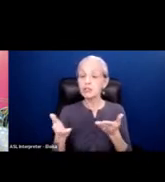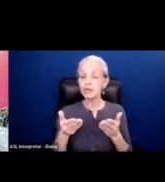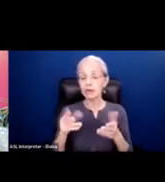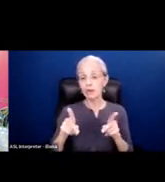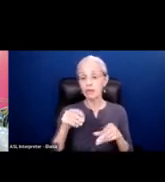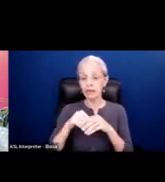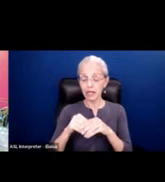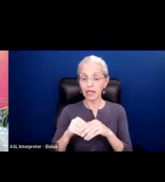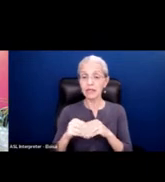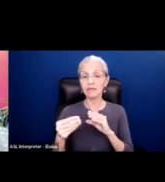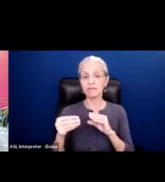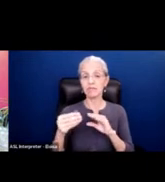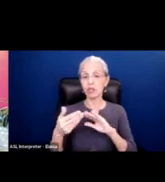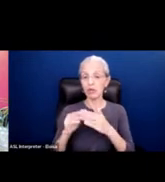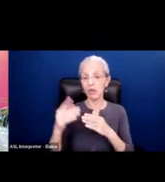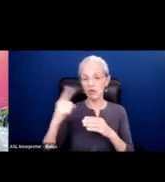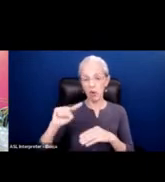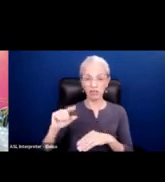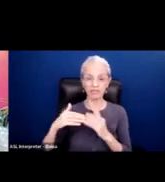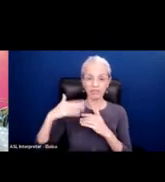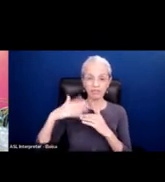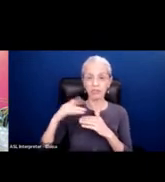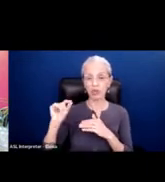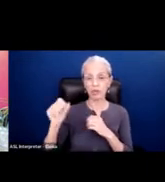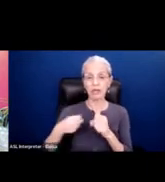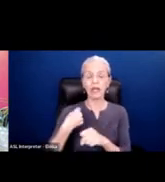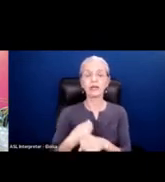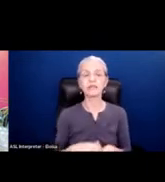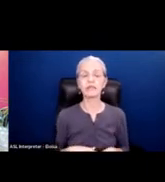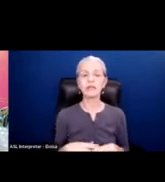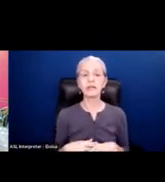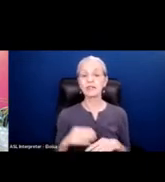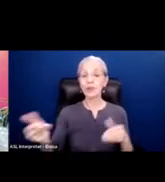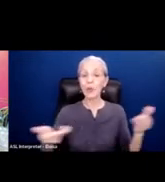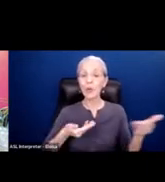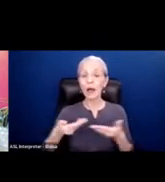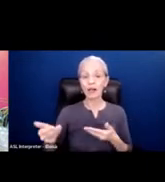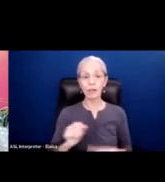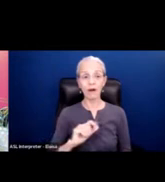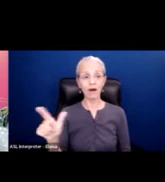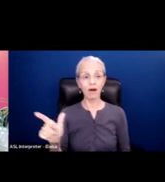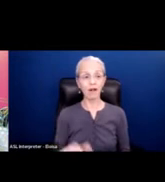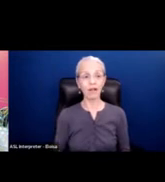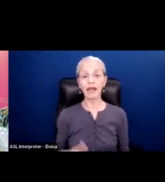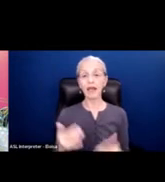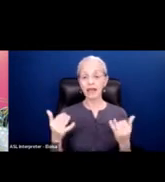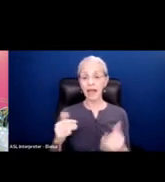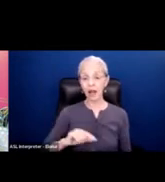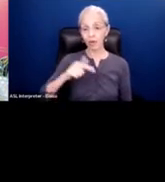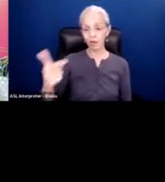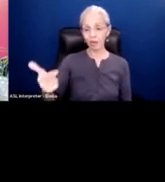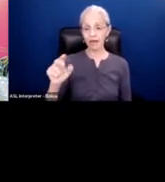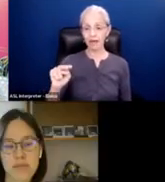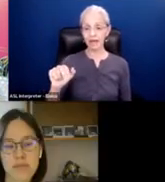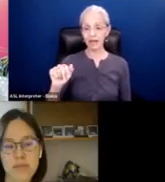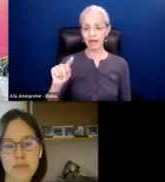state of New Jersey for 20 years. So welcome to all. And Natalie, I will turn things over to you to share